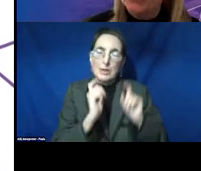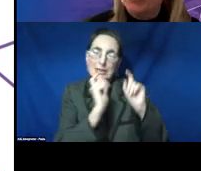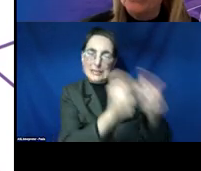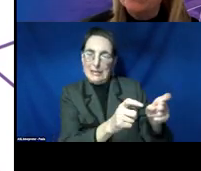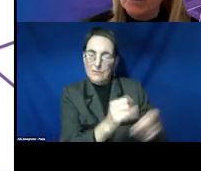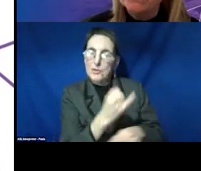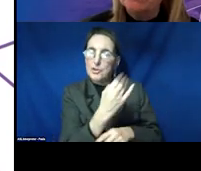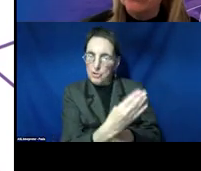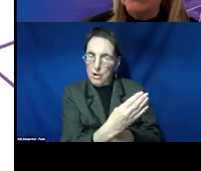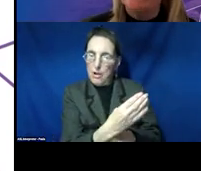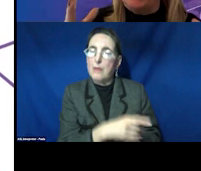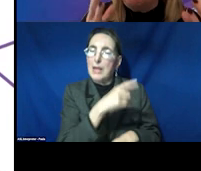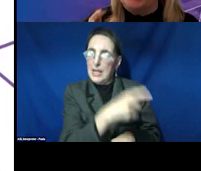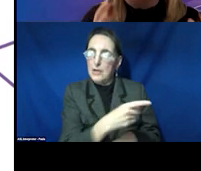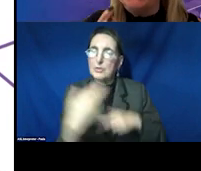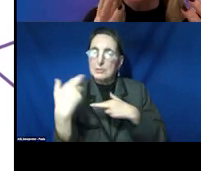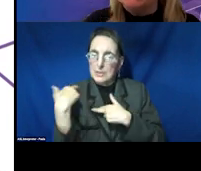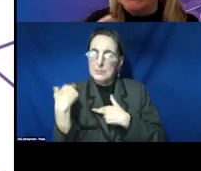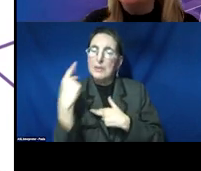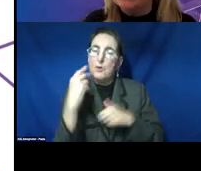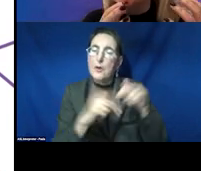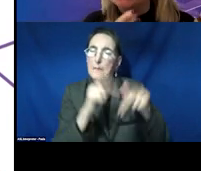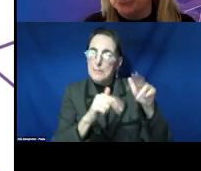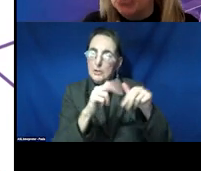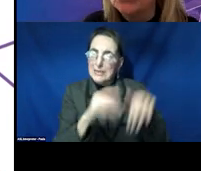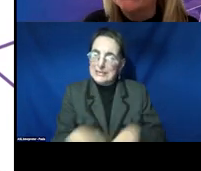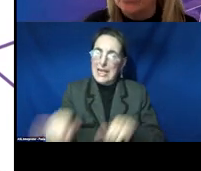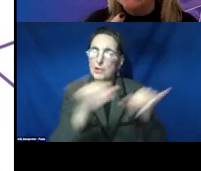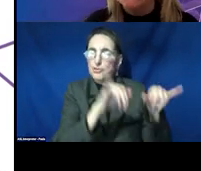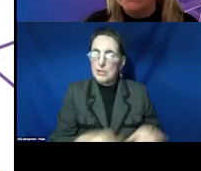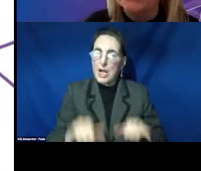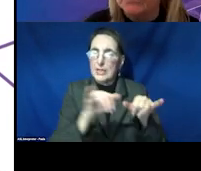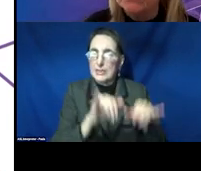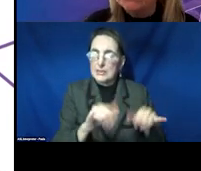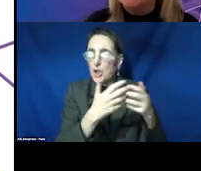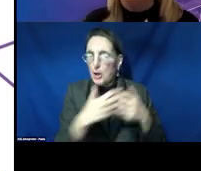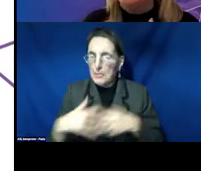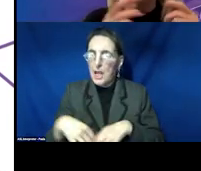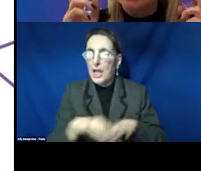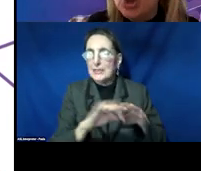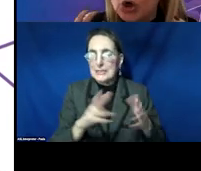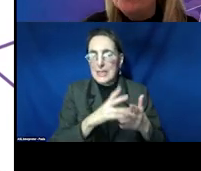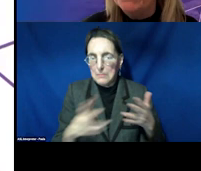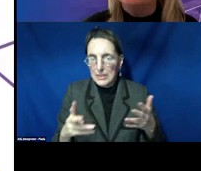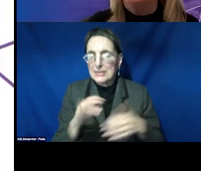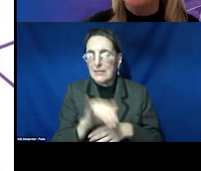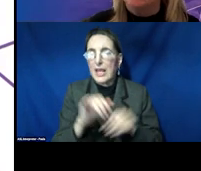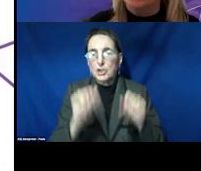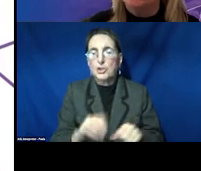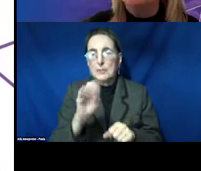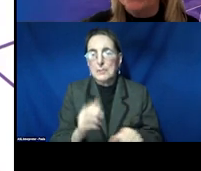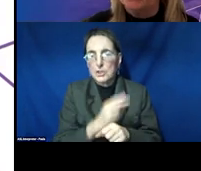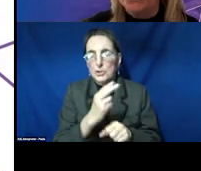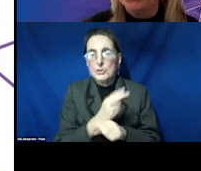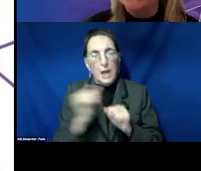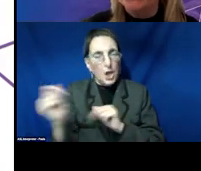the responsibility for building standardized or harmonized templates that could be used by